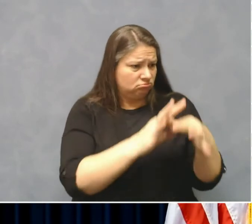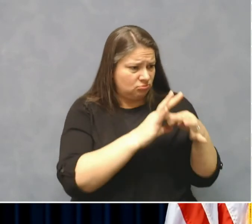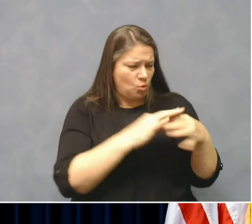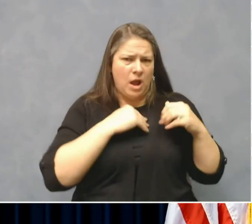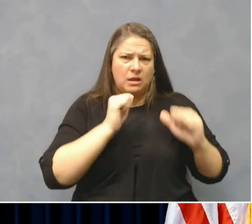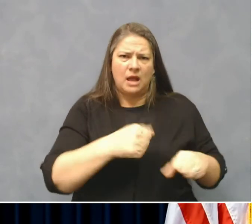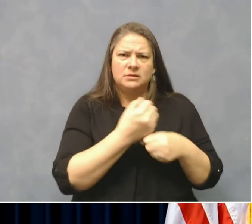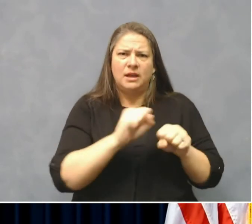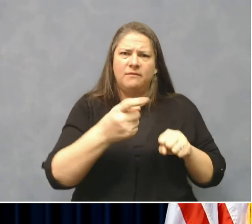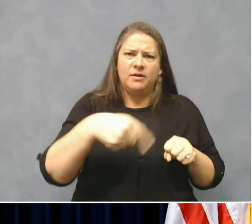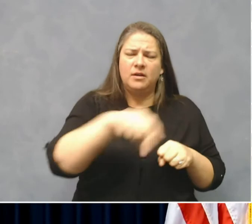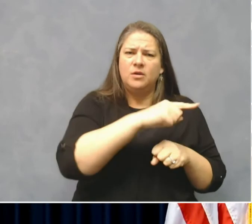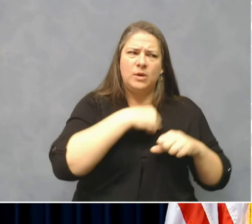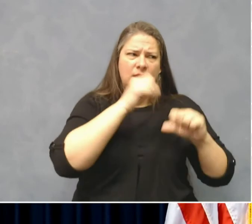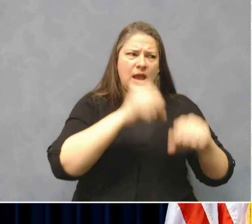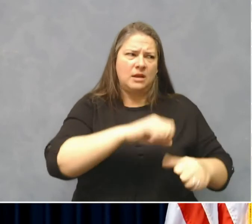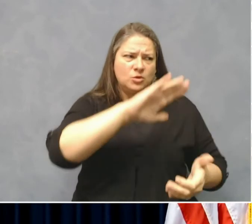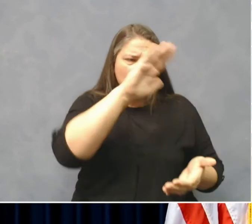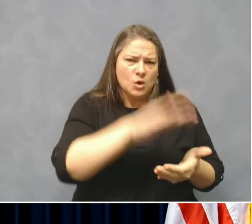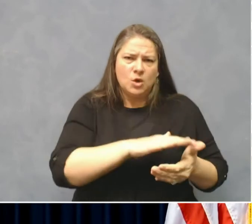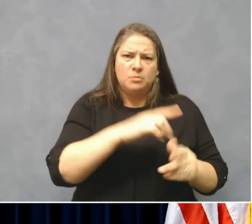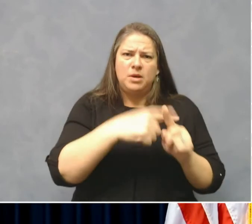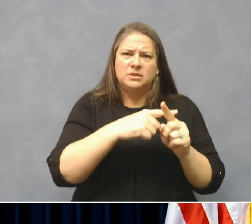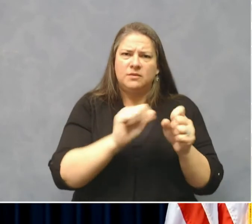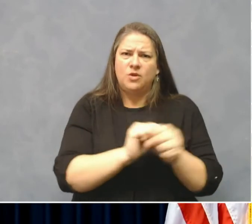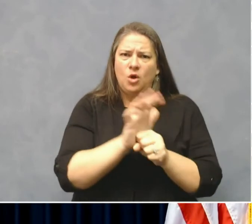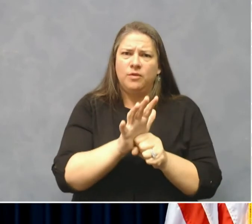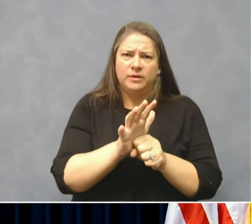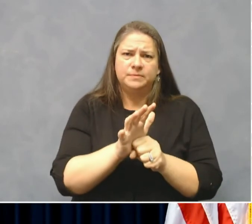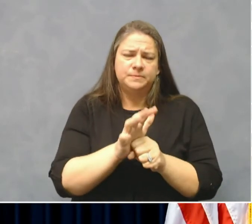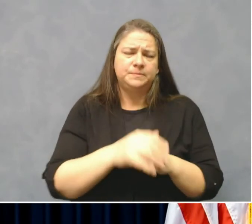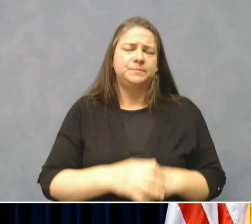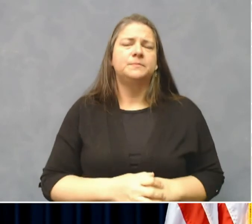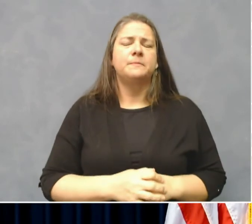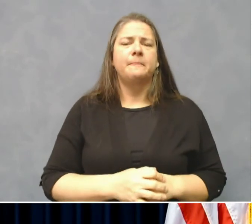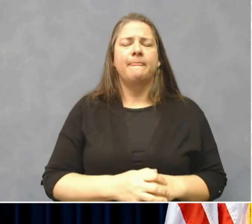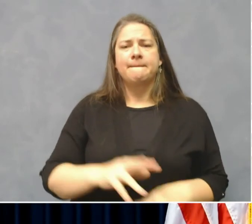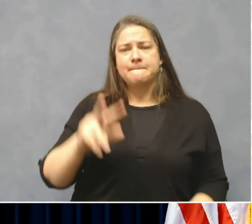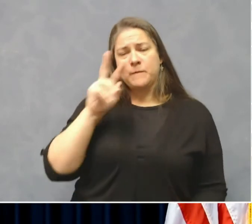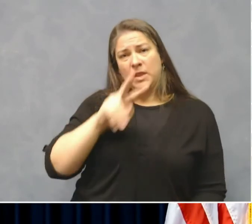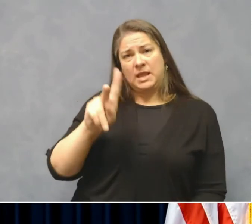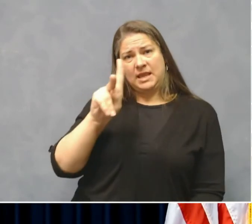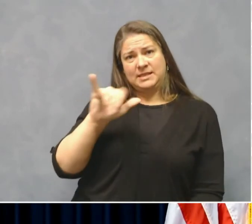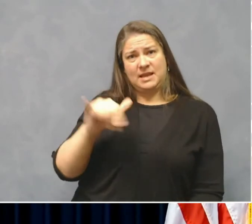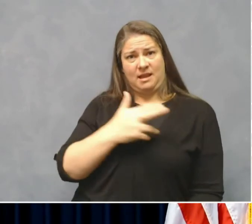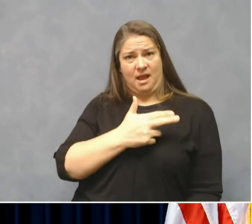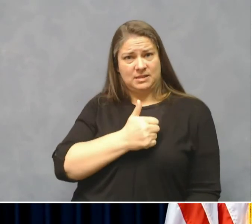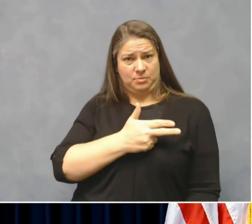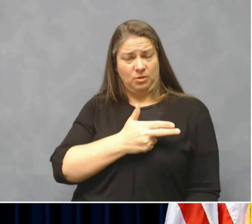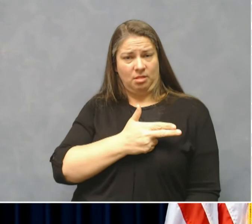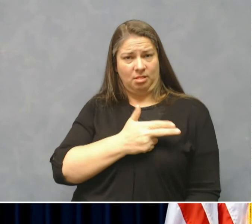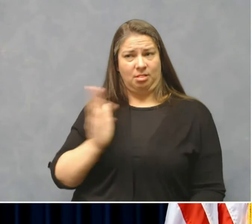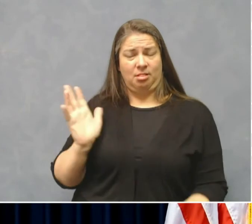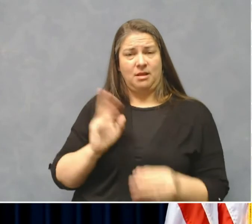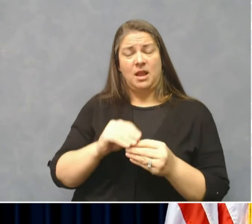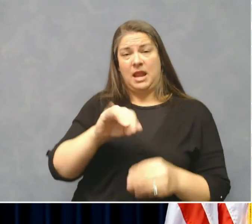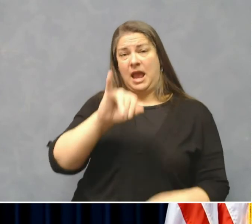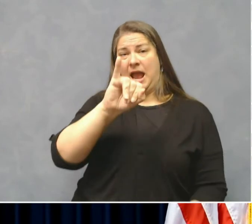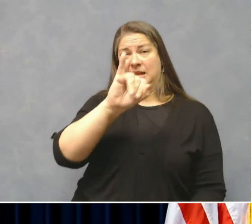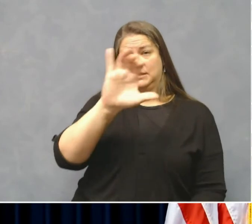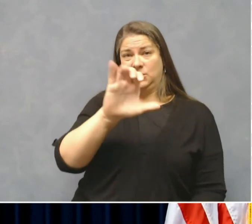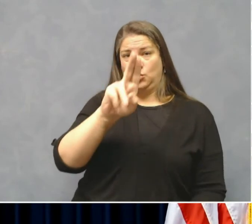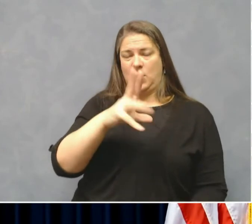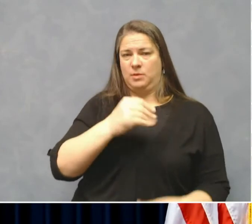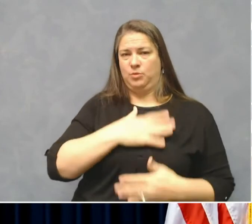together. All right, when we look at Kentuckians hospitalized in the ICU and on the ventilator, these are all